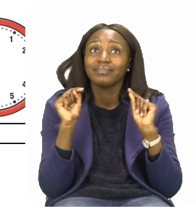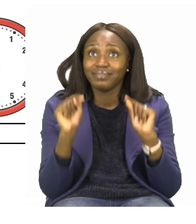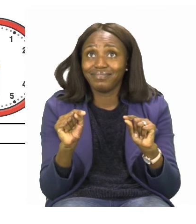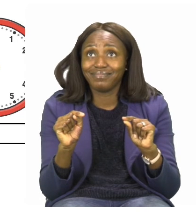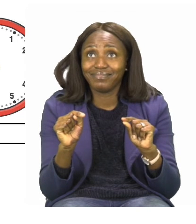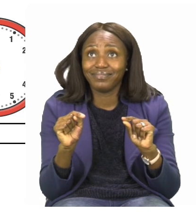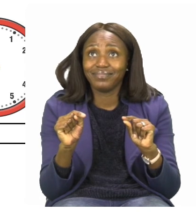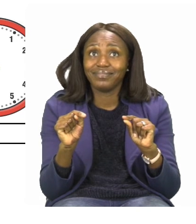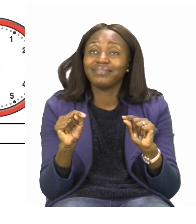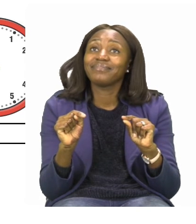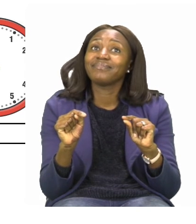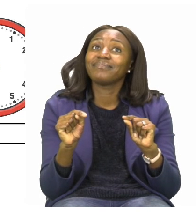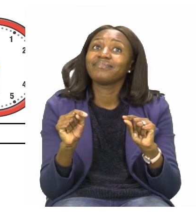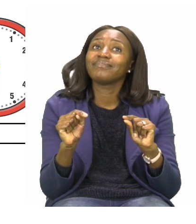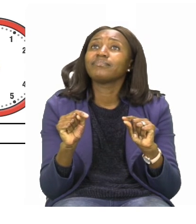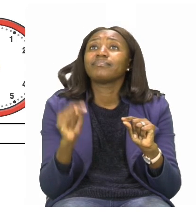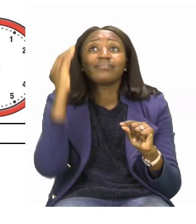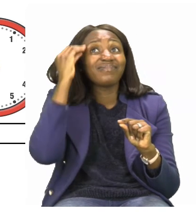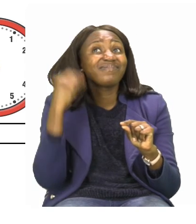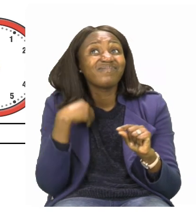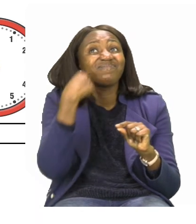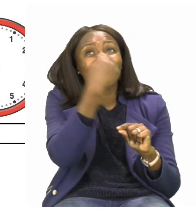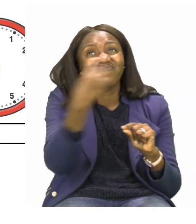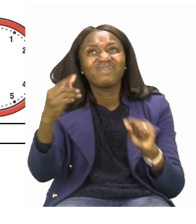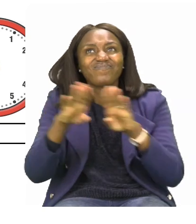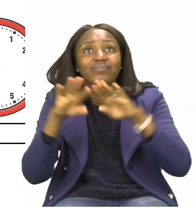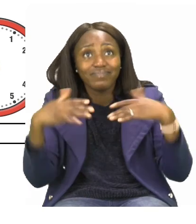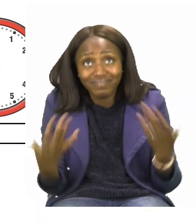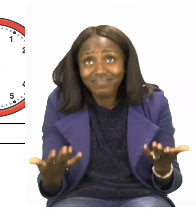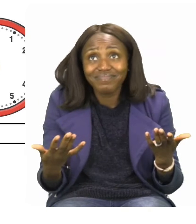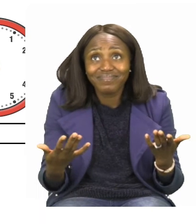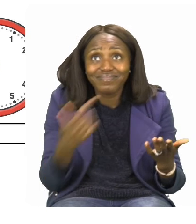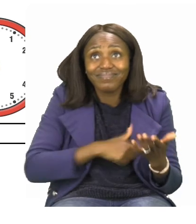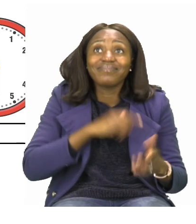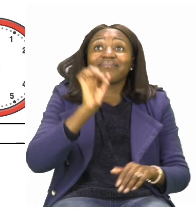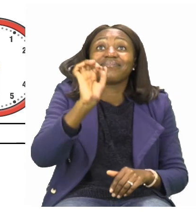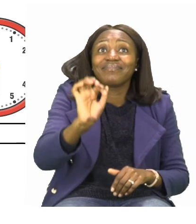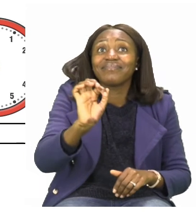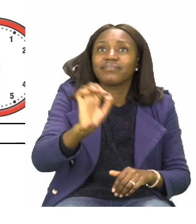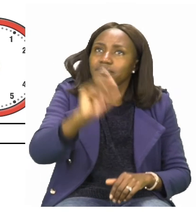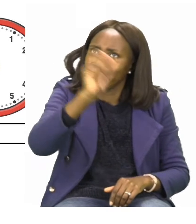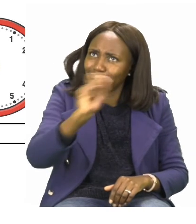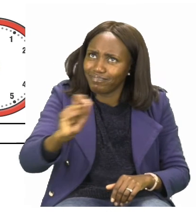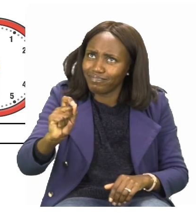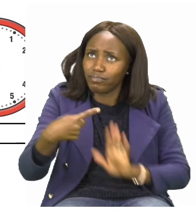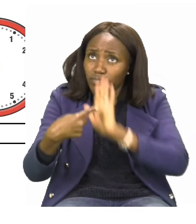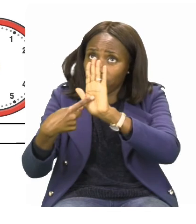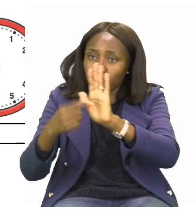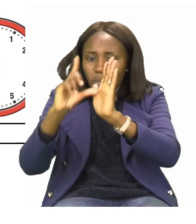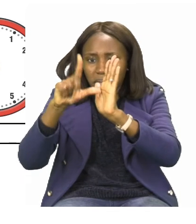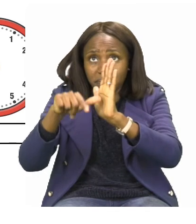you. It's all about how you actually live your life. Your job is to write down the time in the